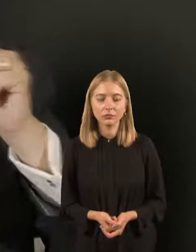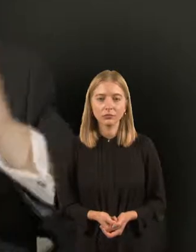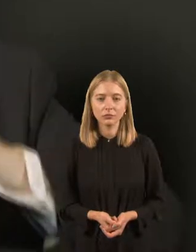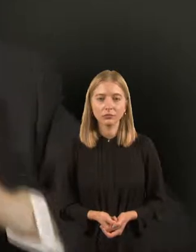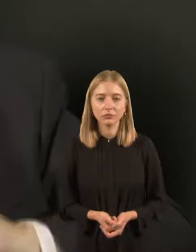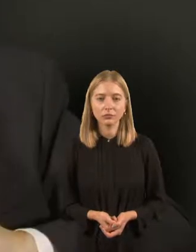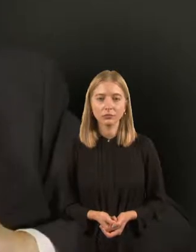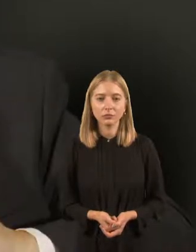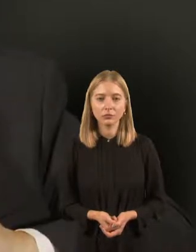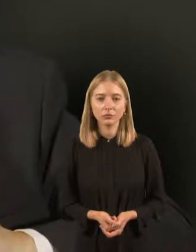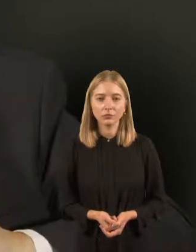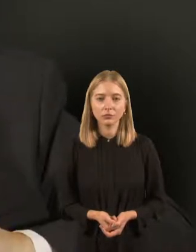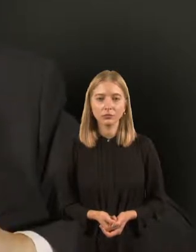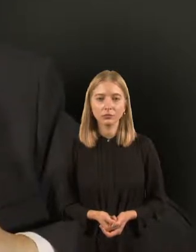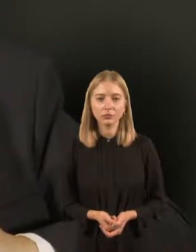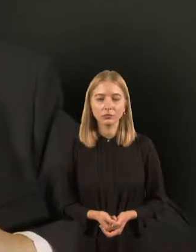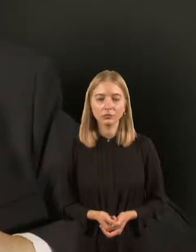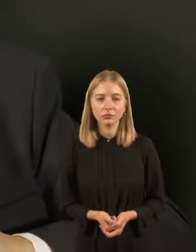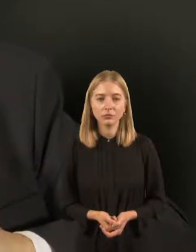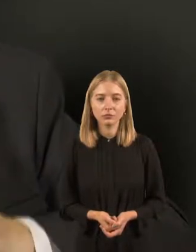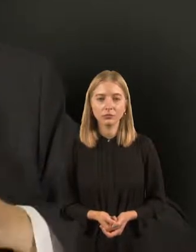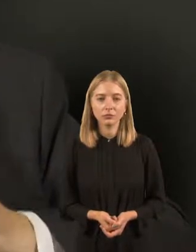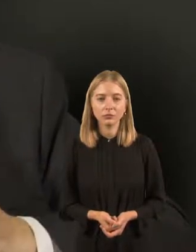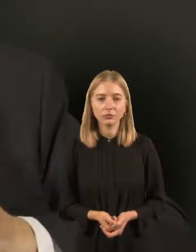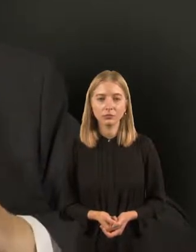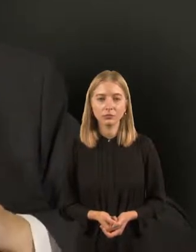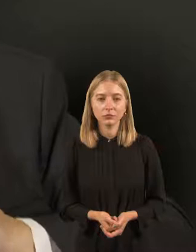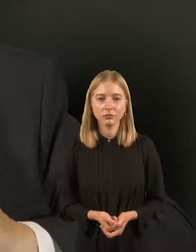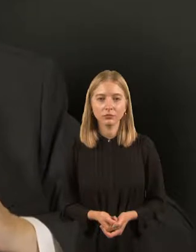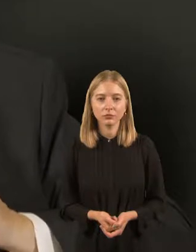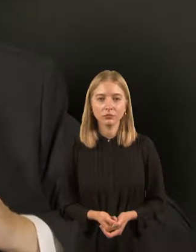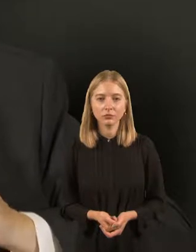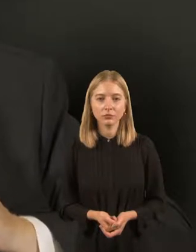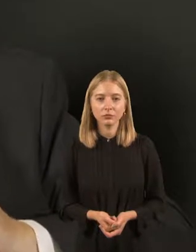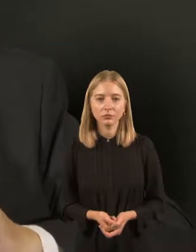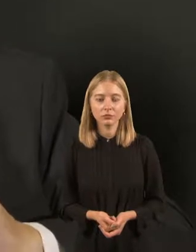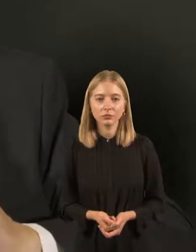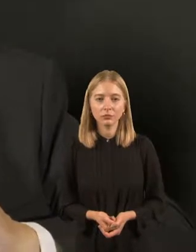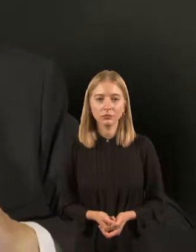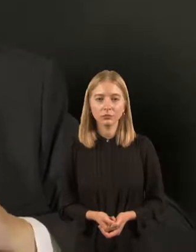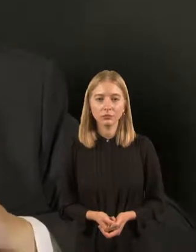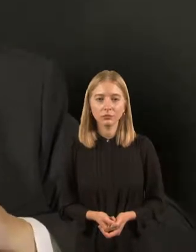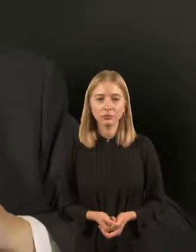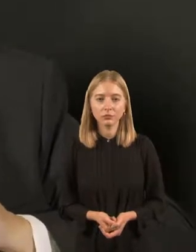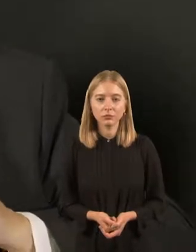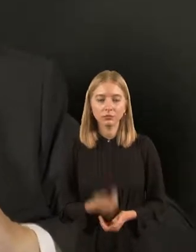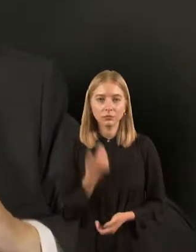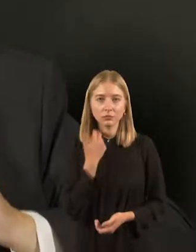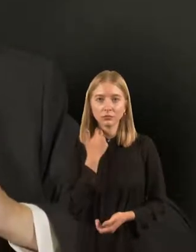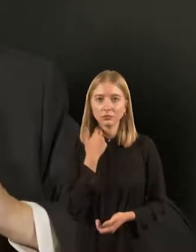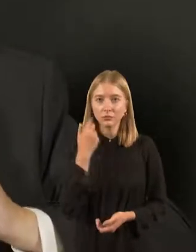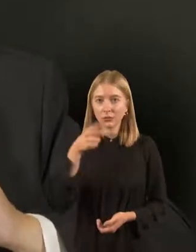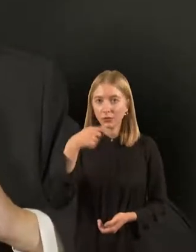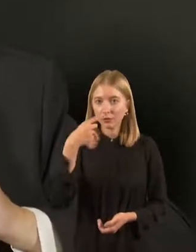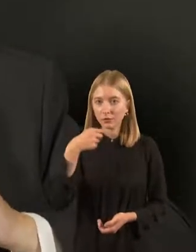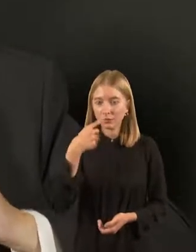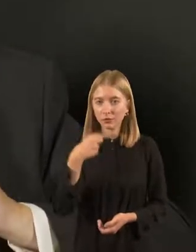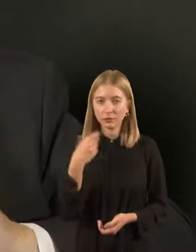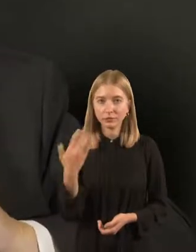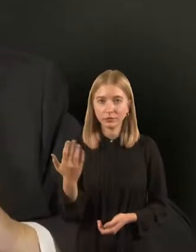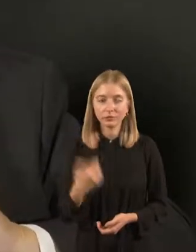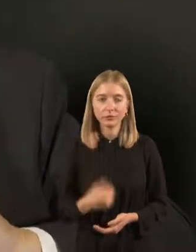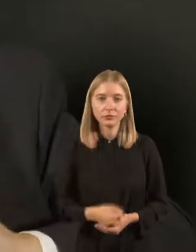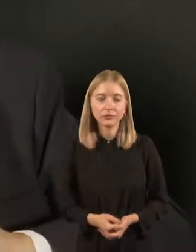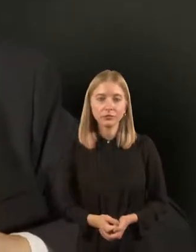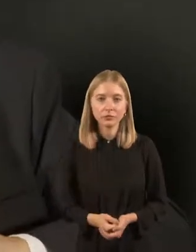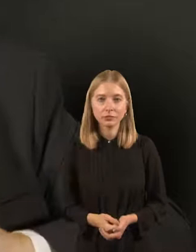long view what are the main climate neutrality interventions that you have to